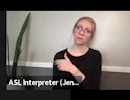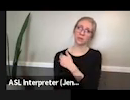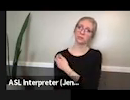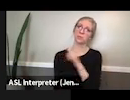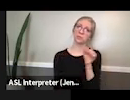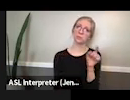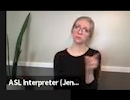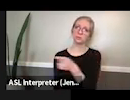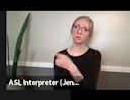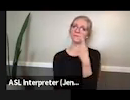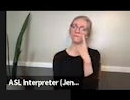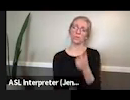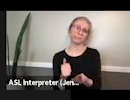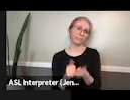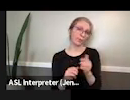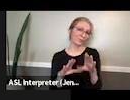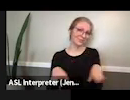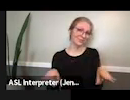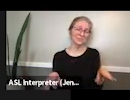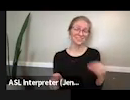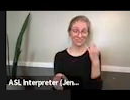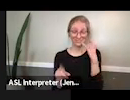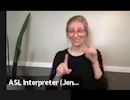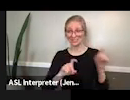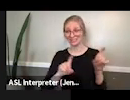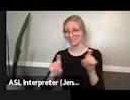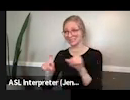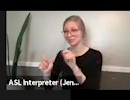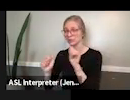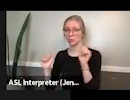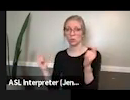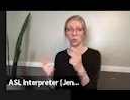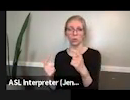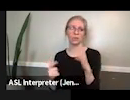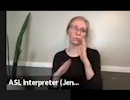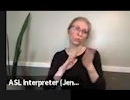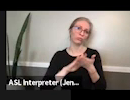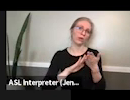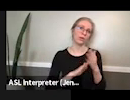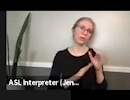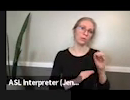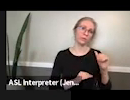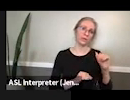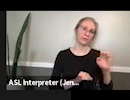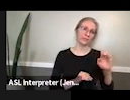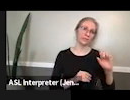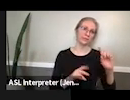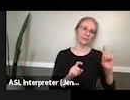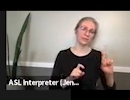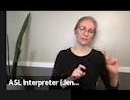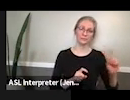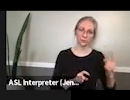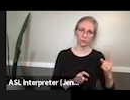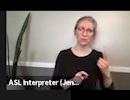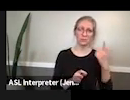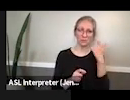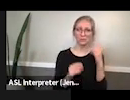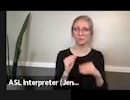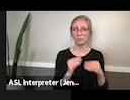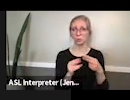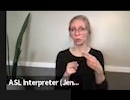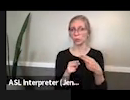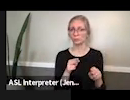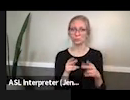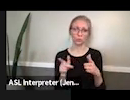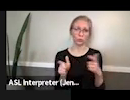kids, when they're just testing all the kids, they'll run an OAE test first because it's quicker and it's cheaper. All